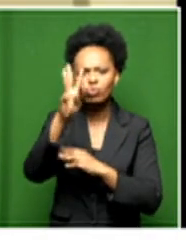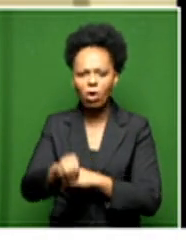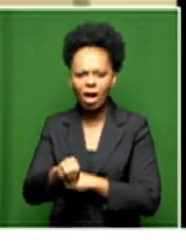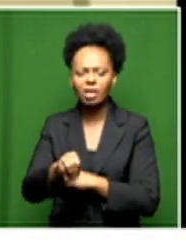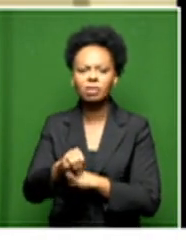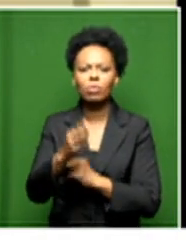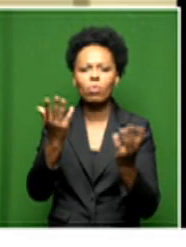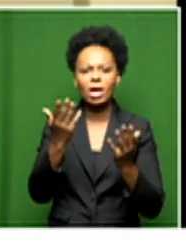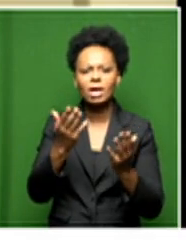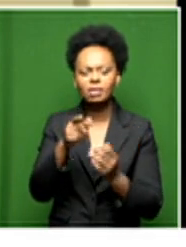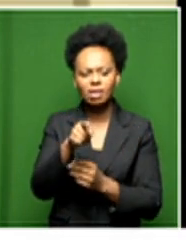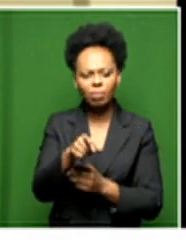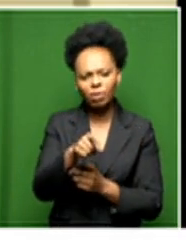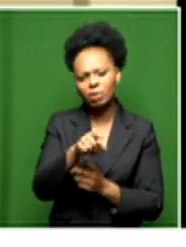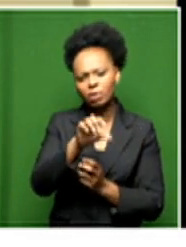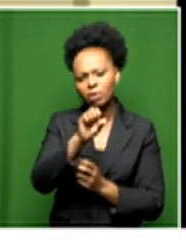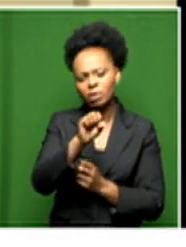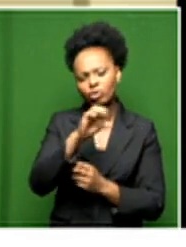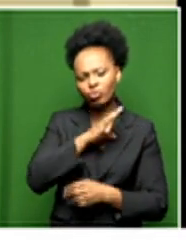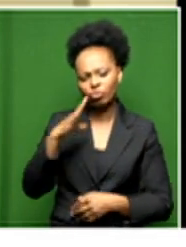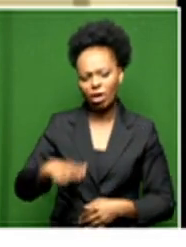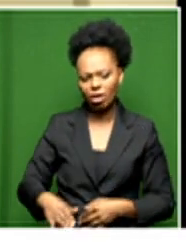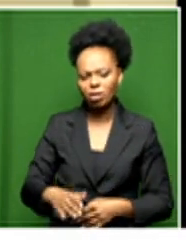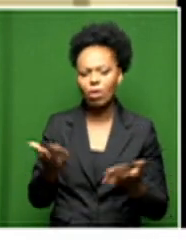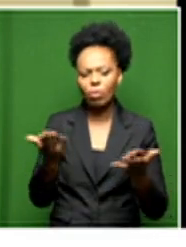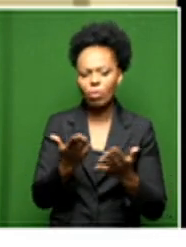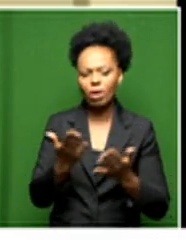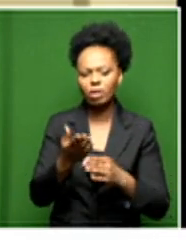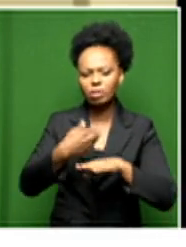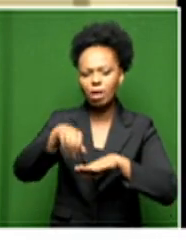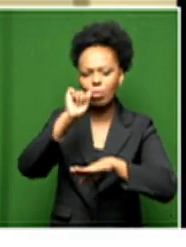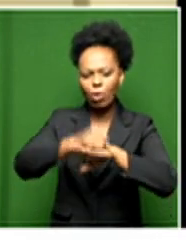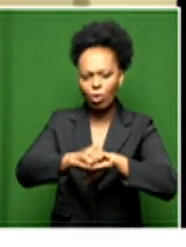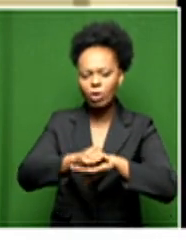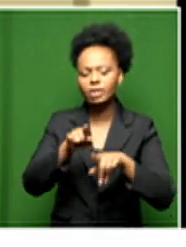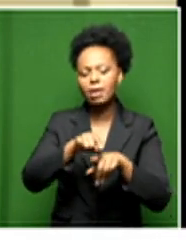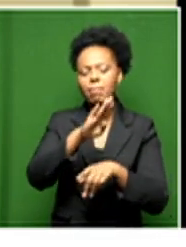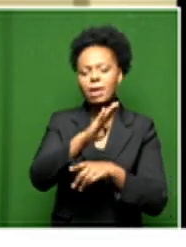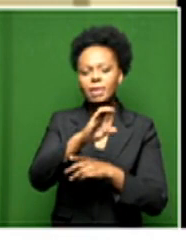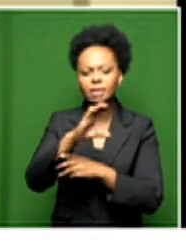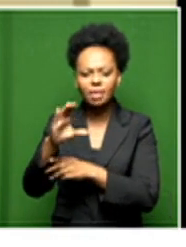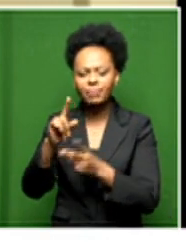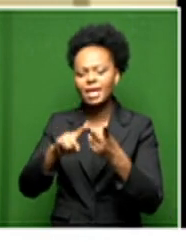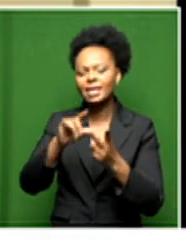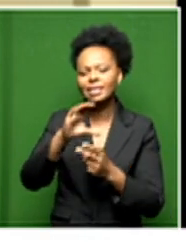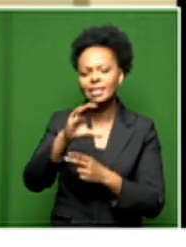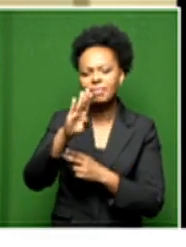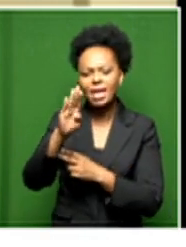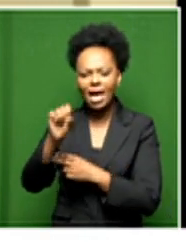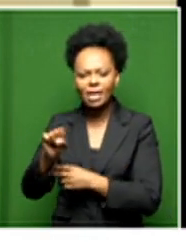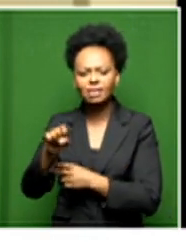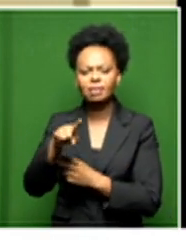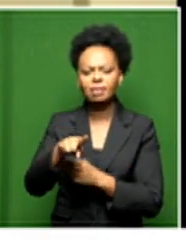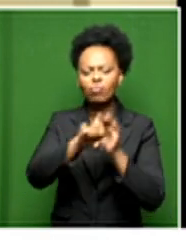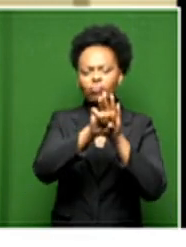and China. And it made stories on CNN and BBC and CBS. And it just was